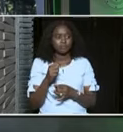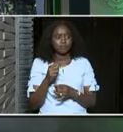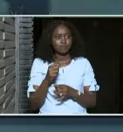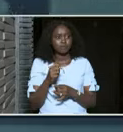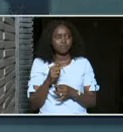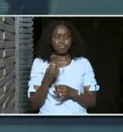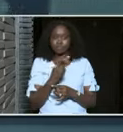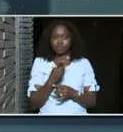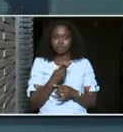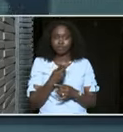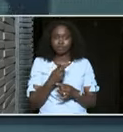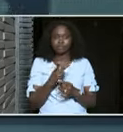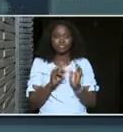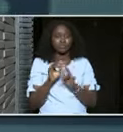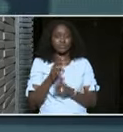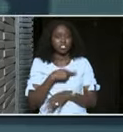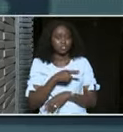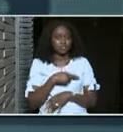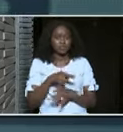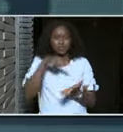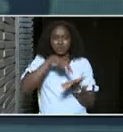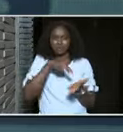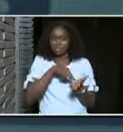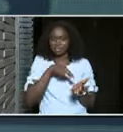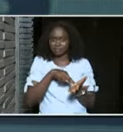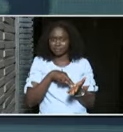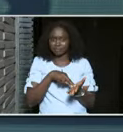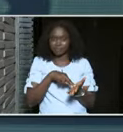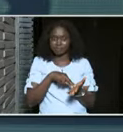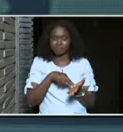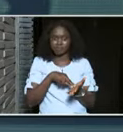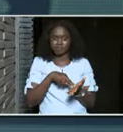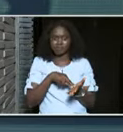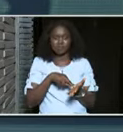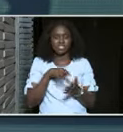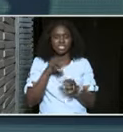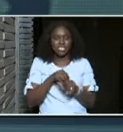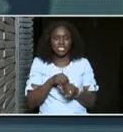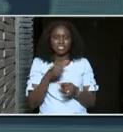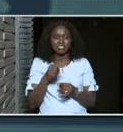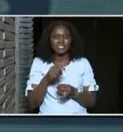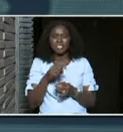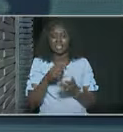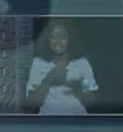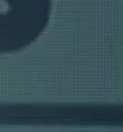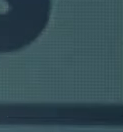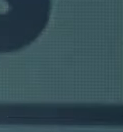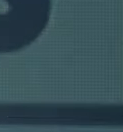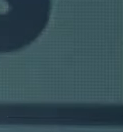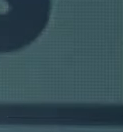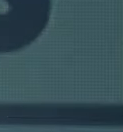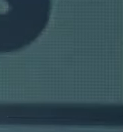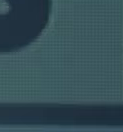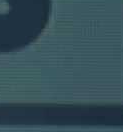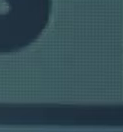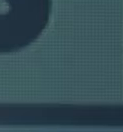not my view, but two major religions being represented in the pair. So for that segment of the